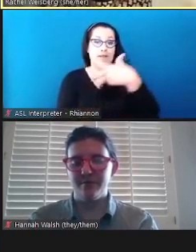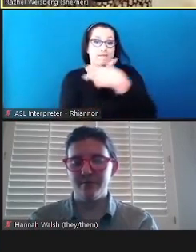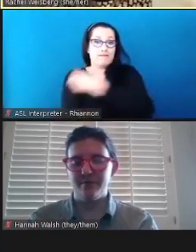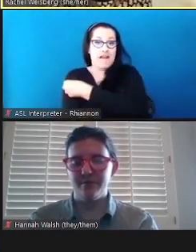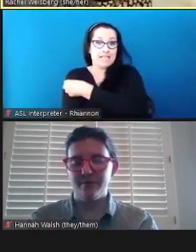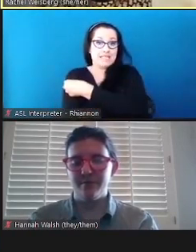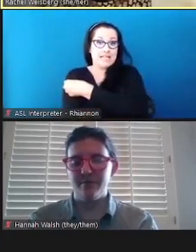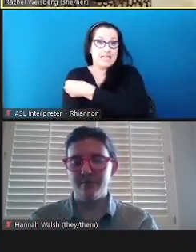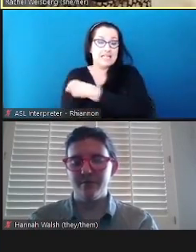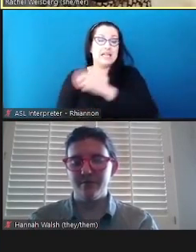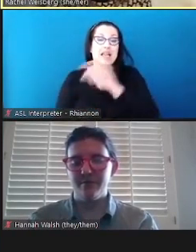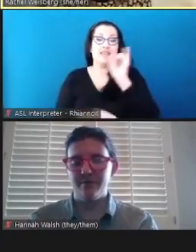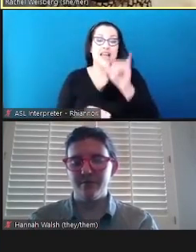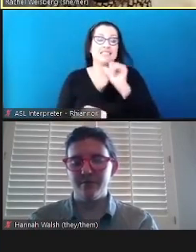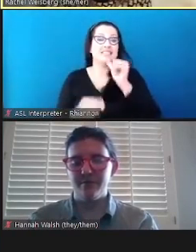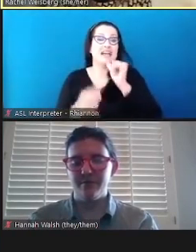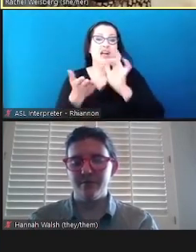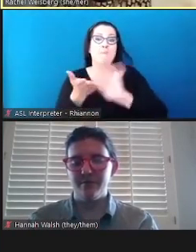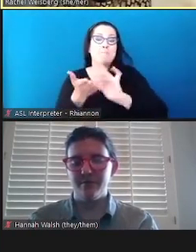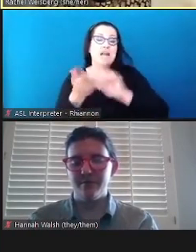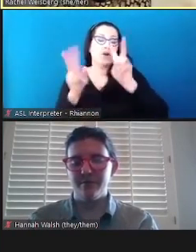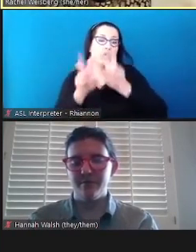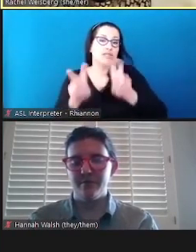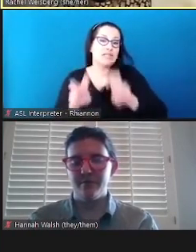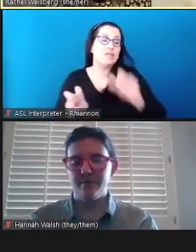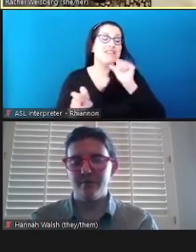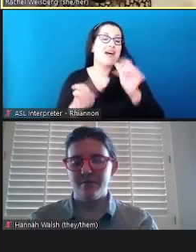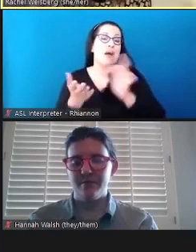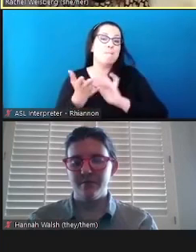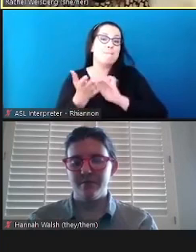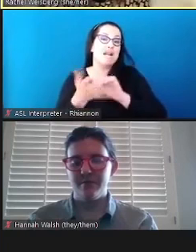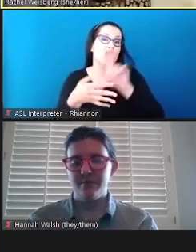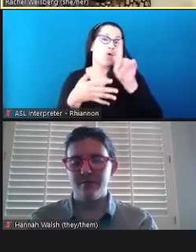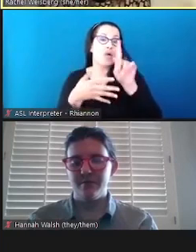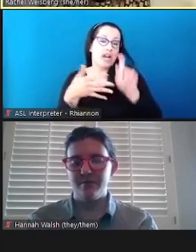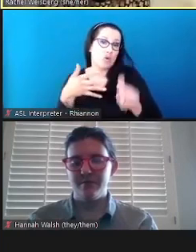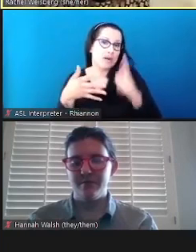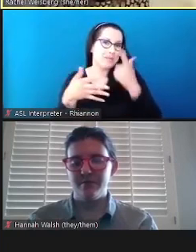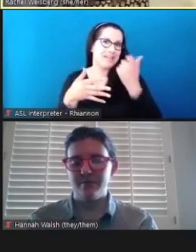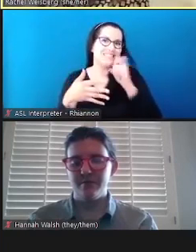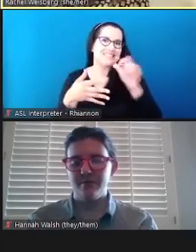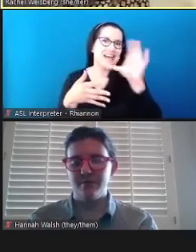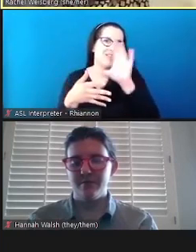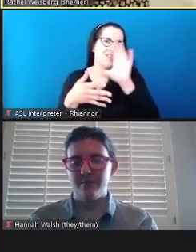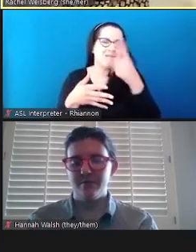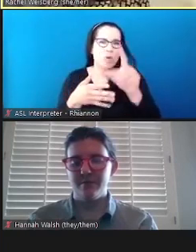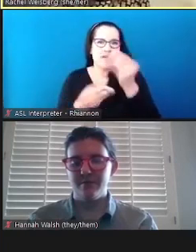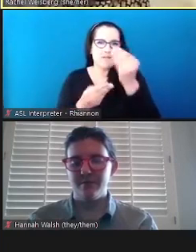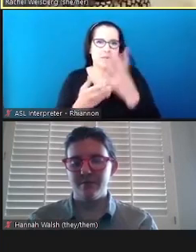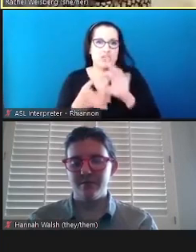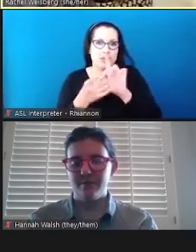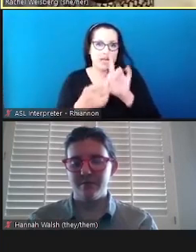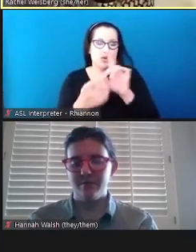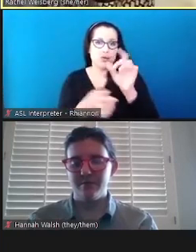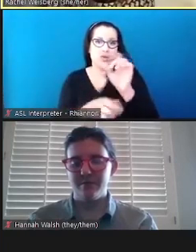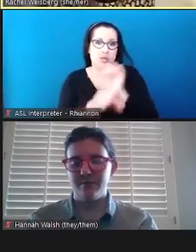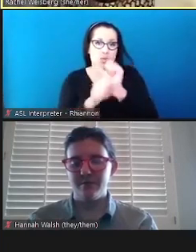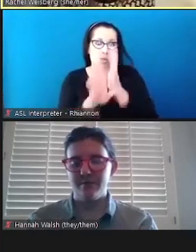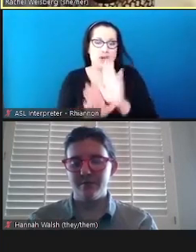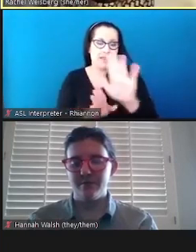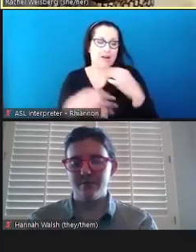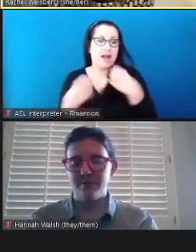medical exam or a medical inquiry, because it's not seeking information about an employee's health. But I want everyone here who's